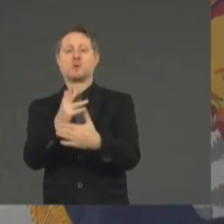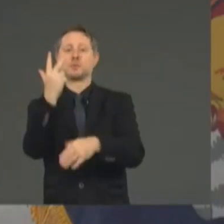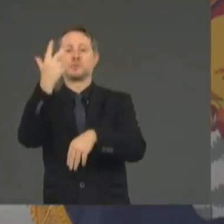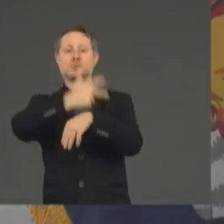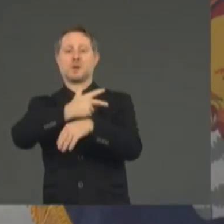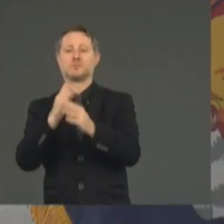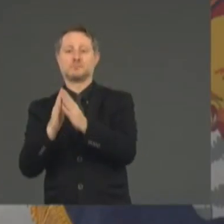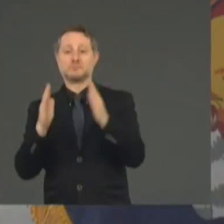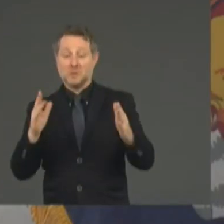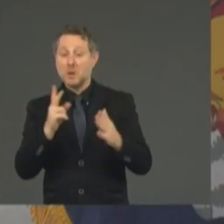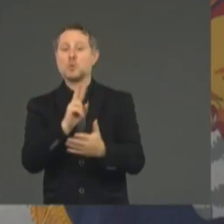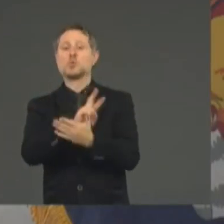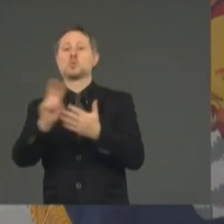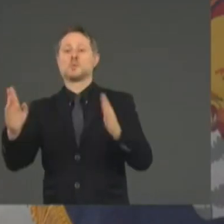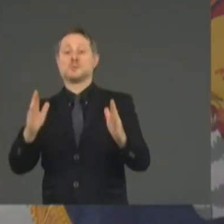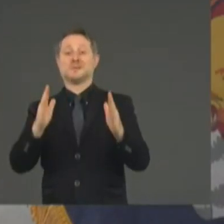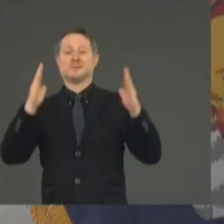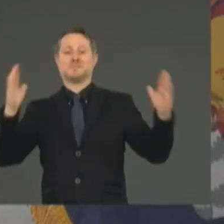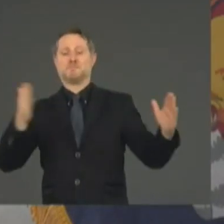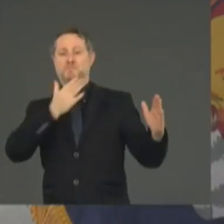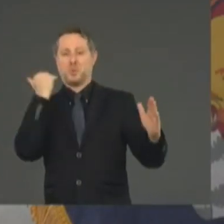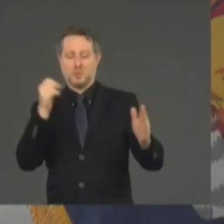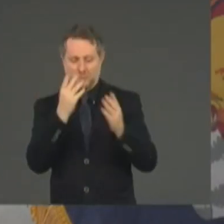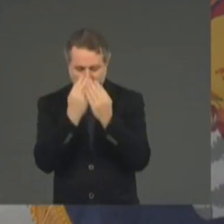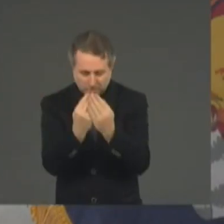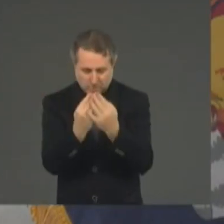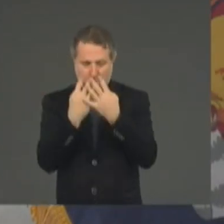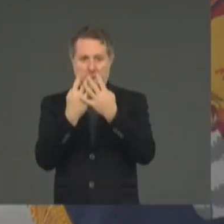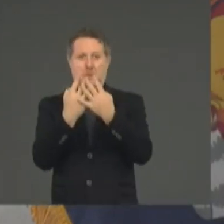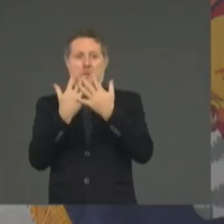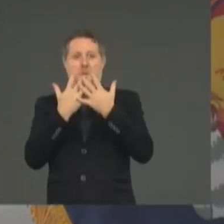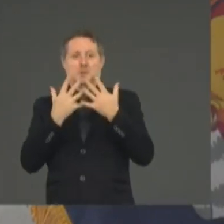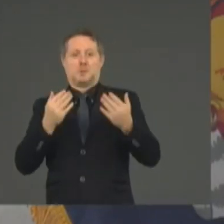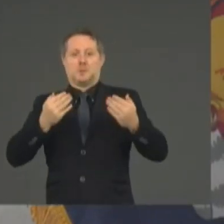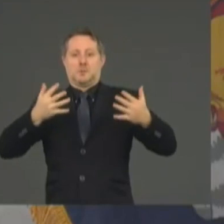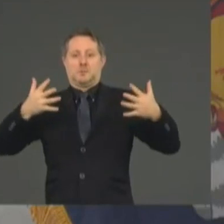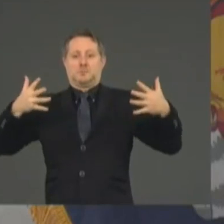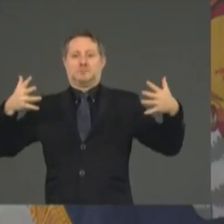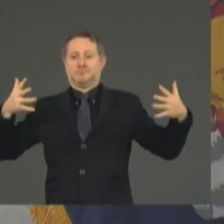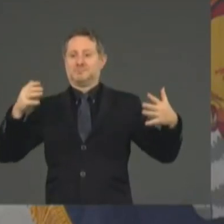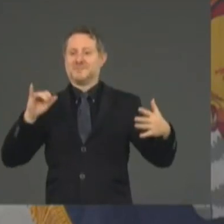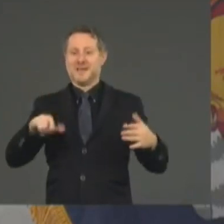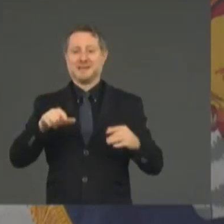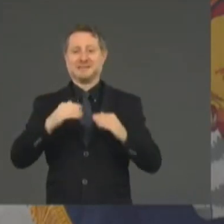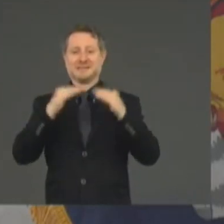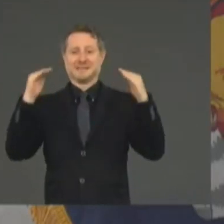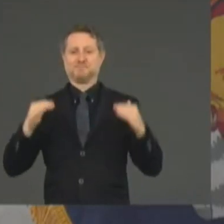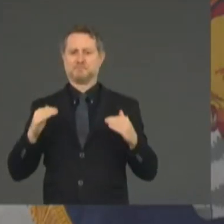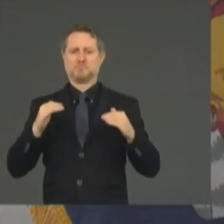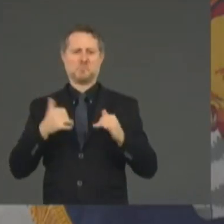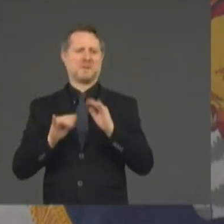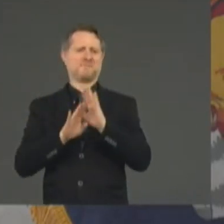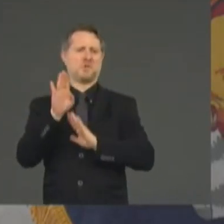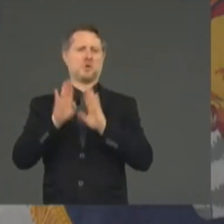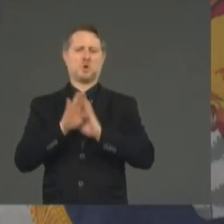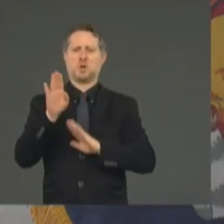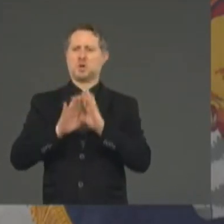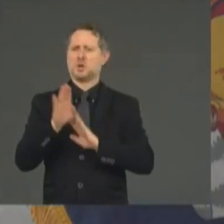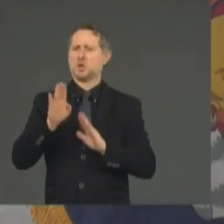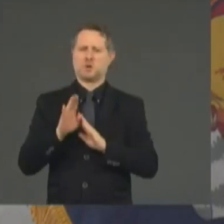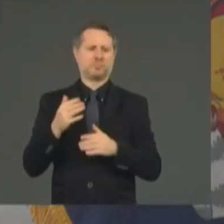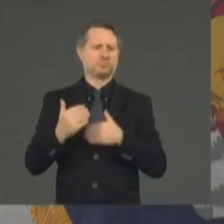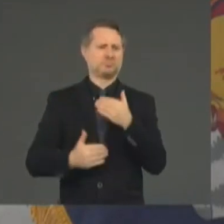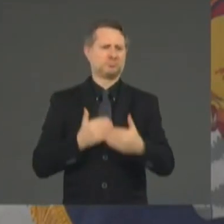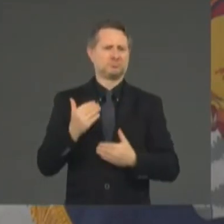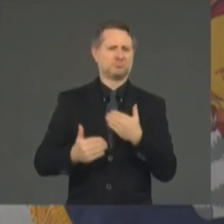as gospel, because this is just a reporting system that is still being developed. So take them all with a grain